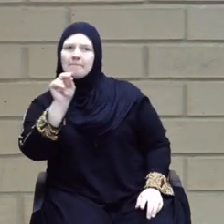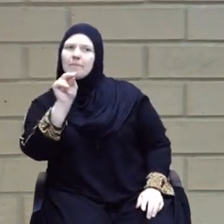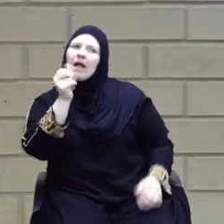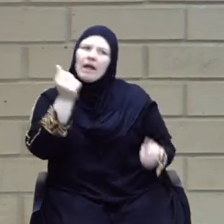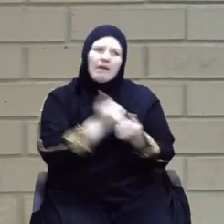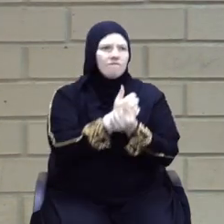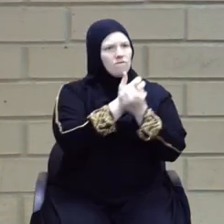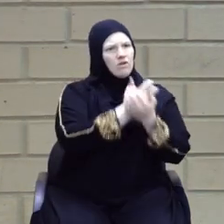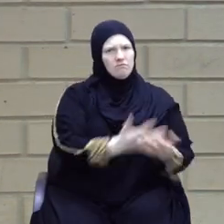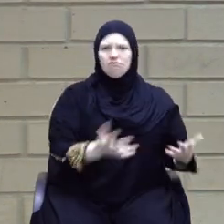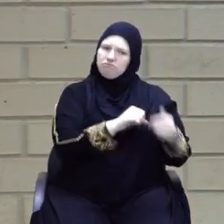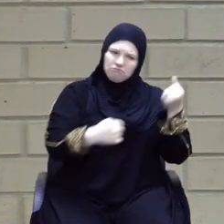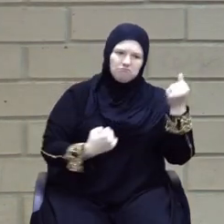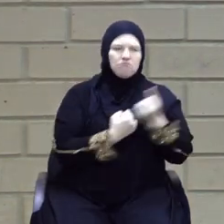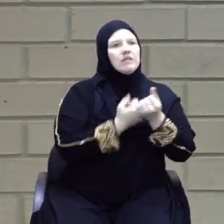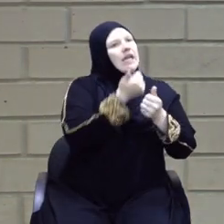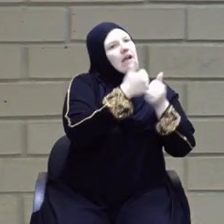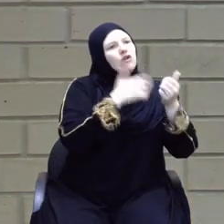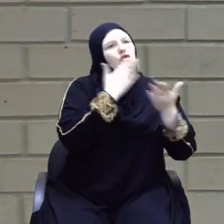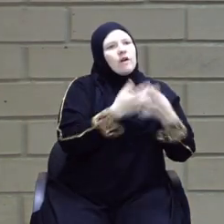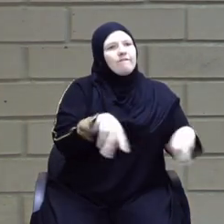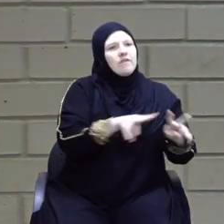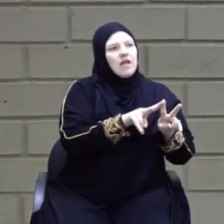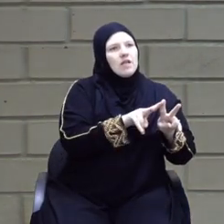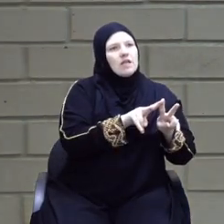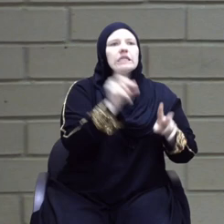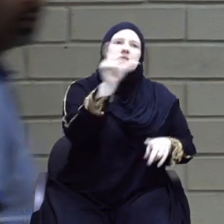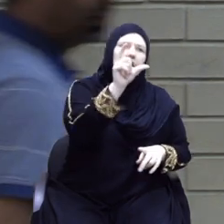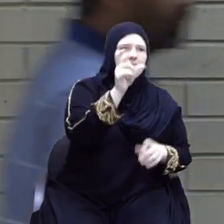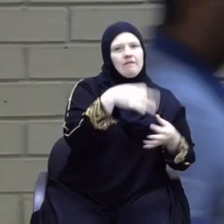of every good value is an Islamic value.